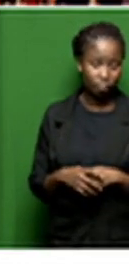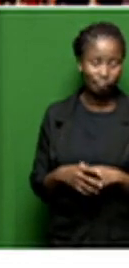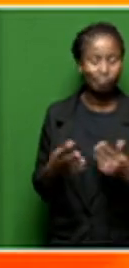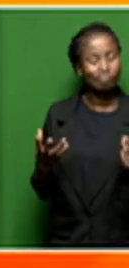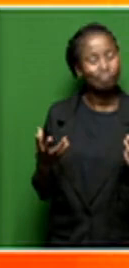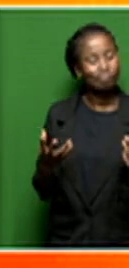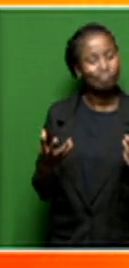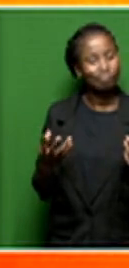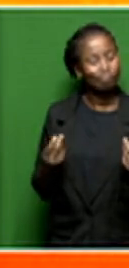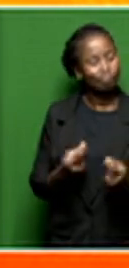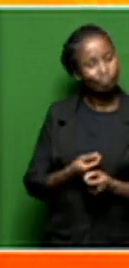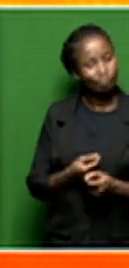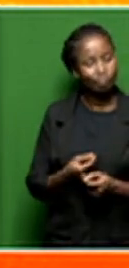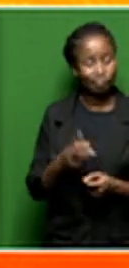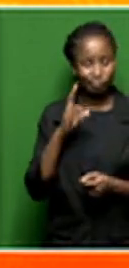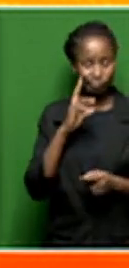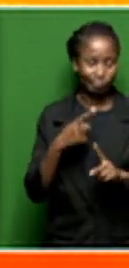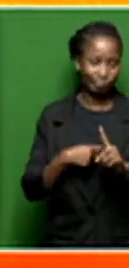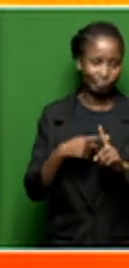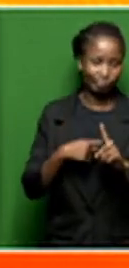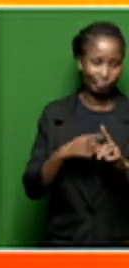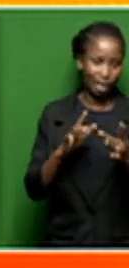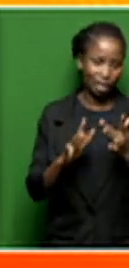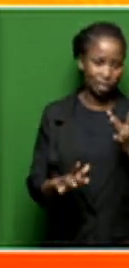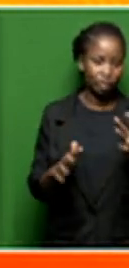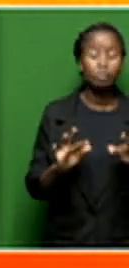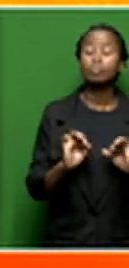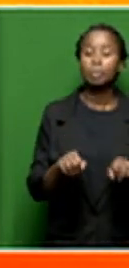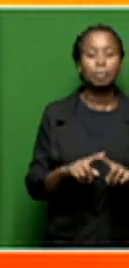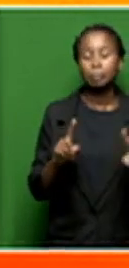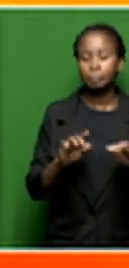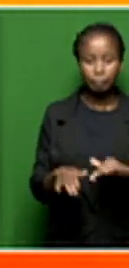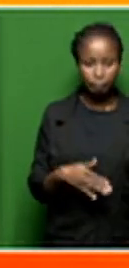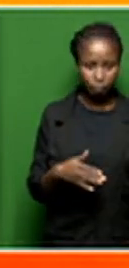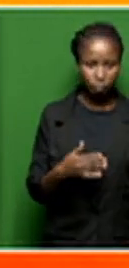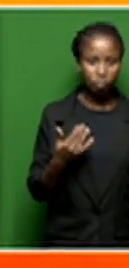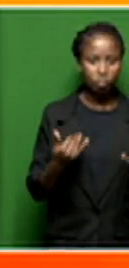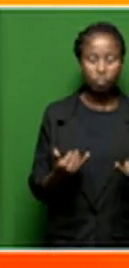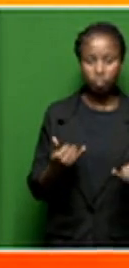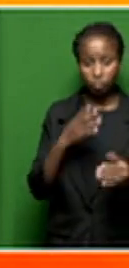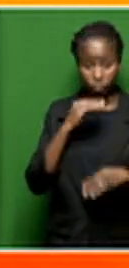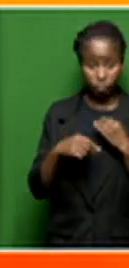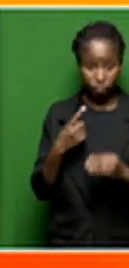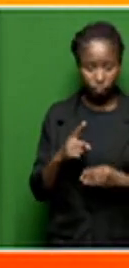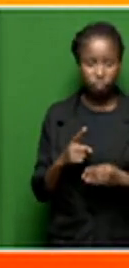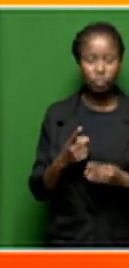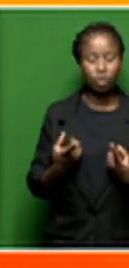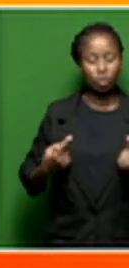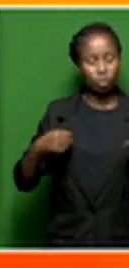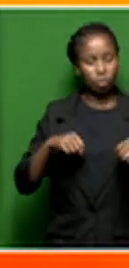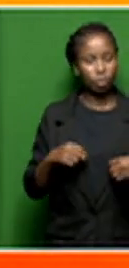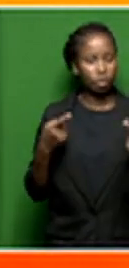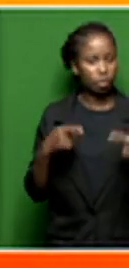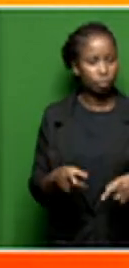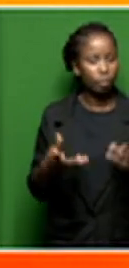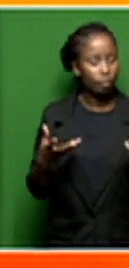All right, looks like that connection is having a bit of a problem. But the reality is that we're here to provide